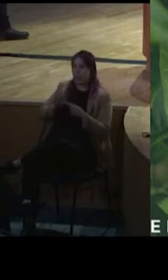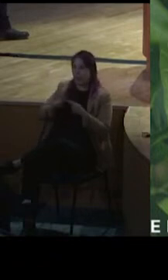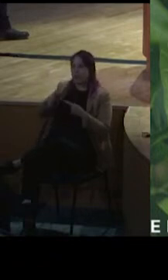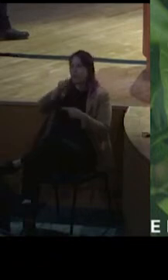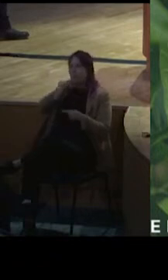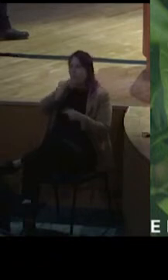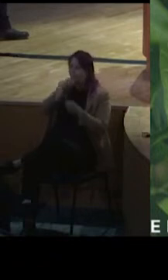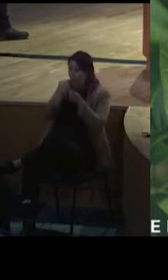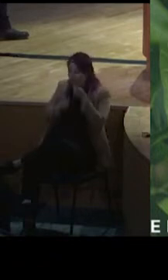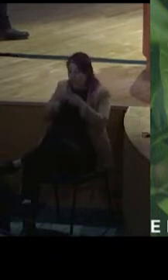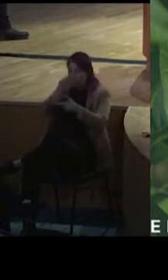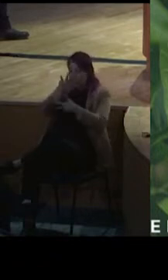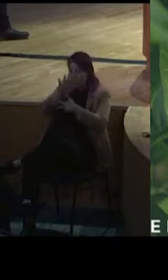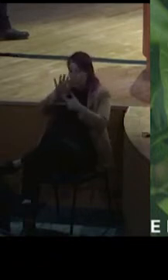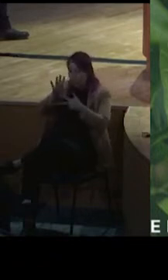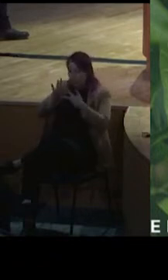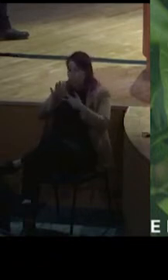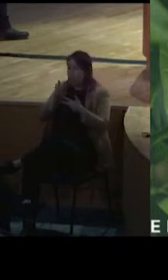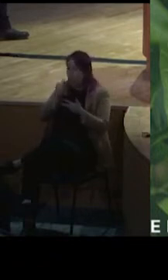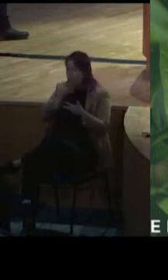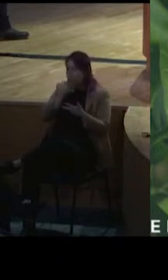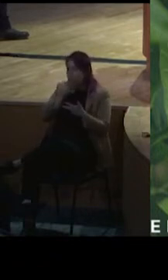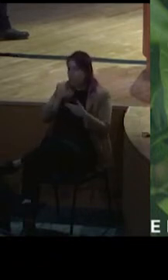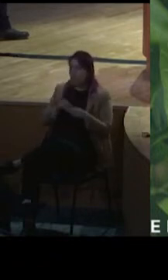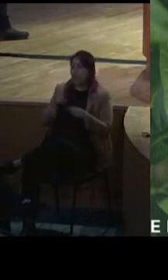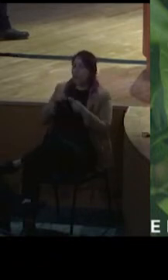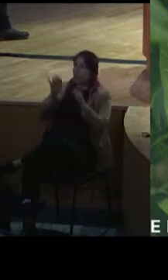so as the water collects in the clouds,